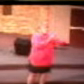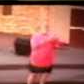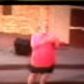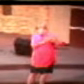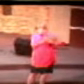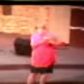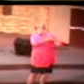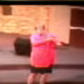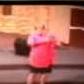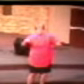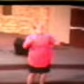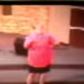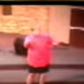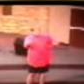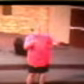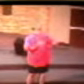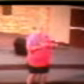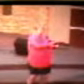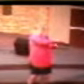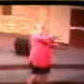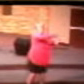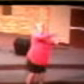Samaritans.